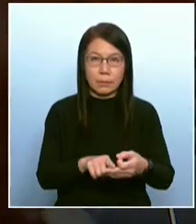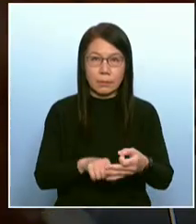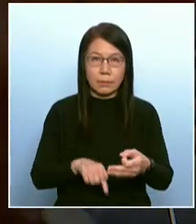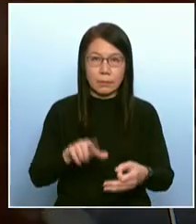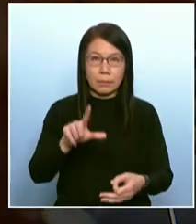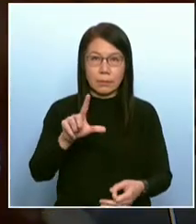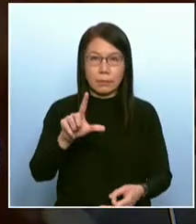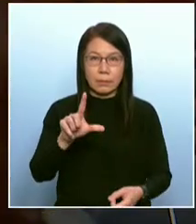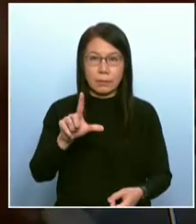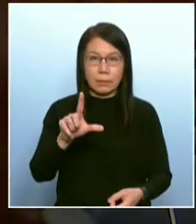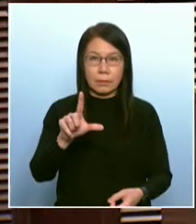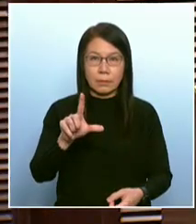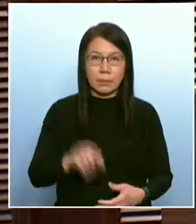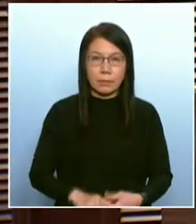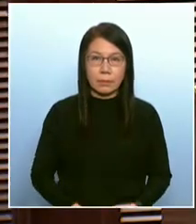Starry Lee.